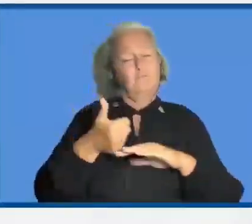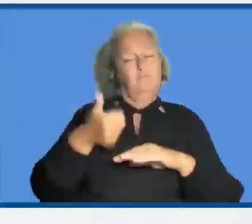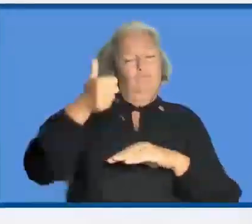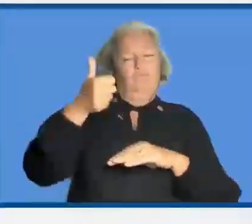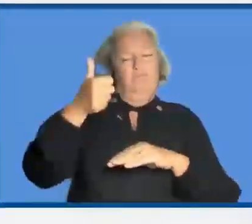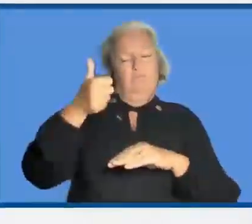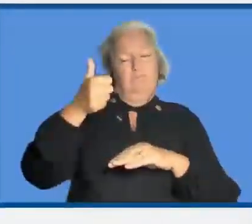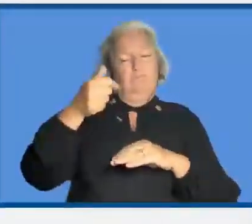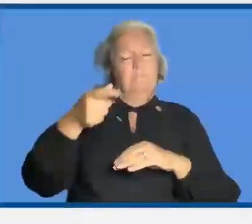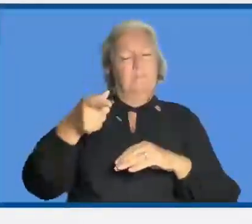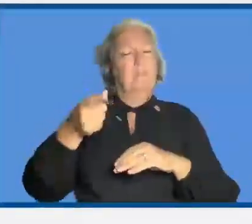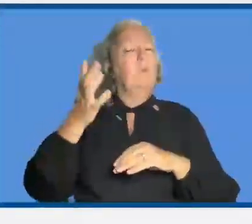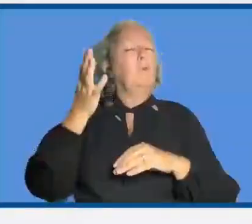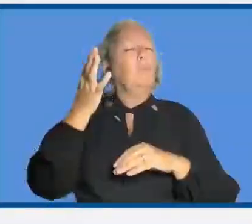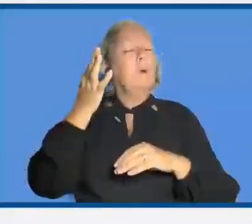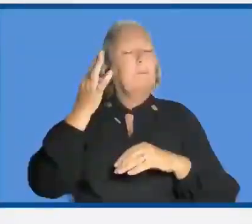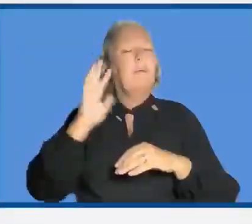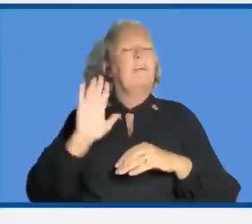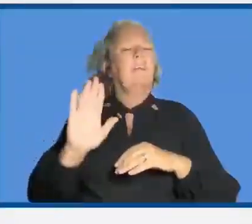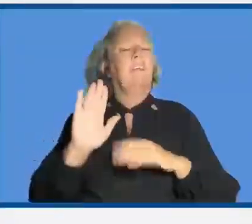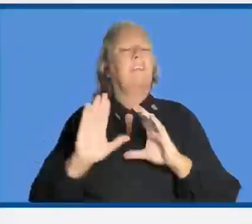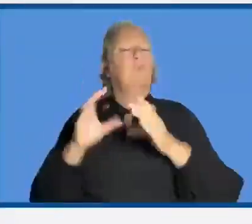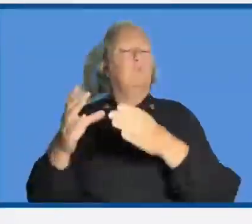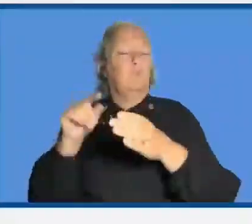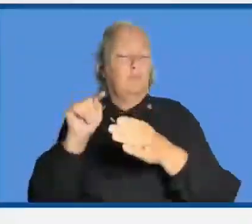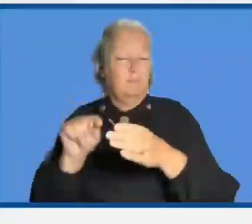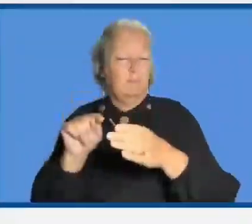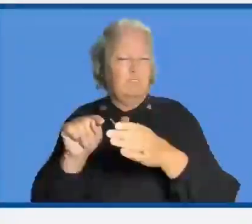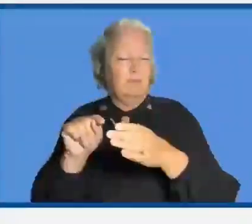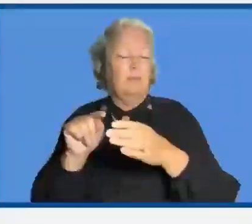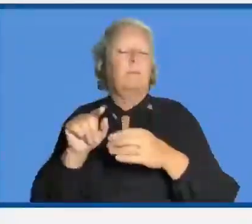the Women's Institute, because from the beginning we knew